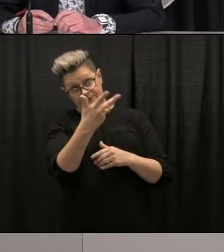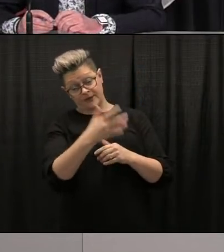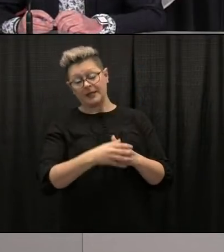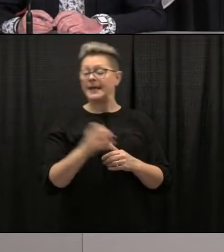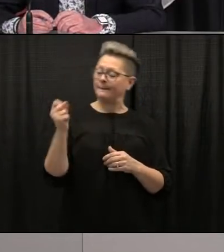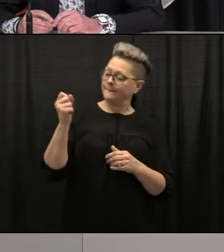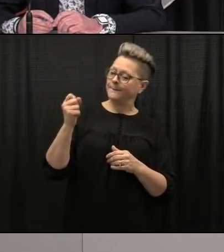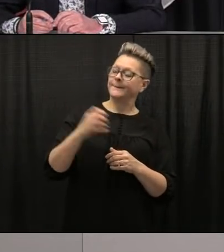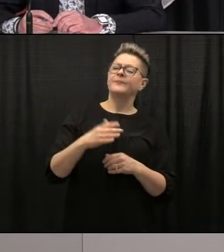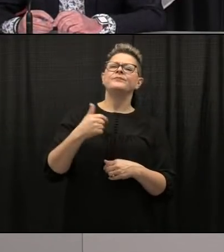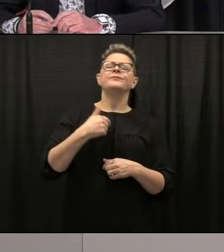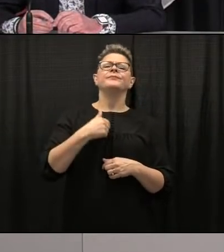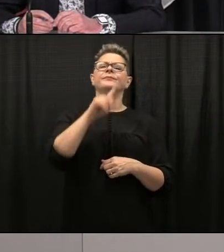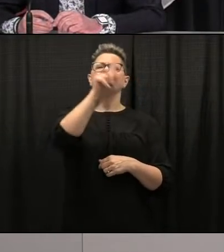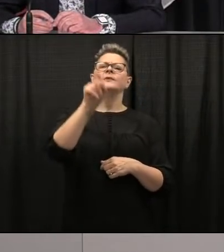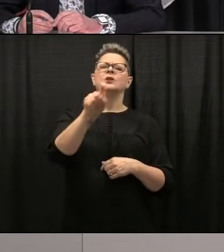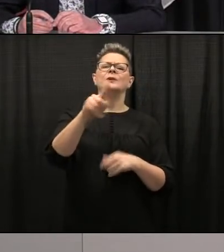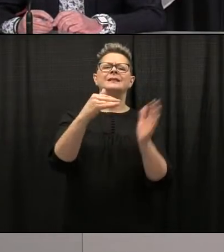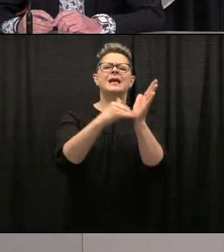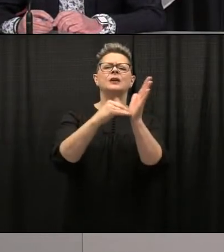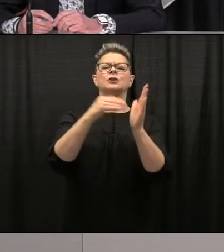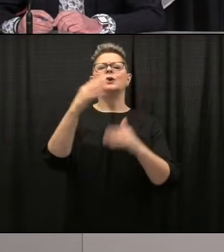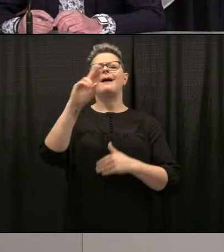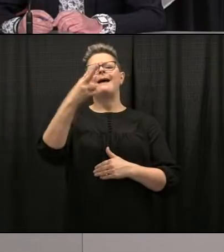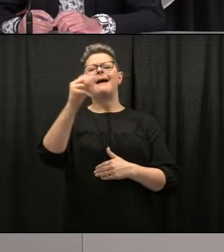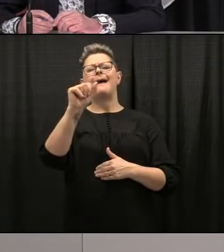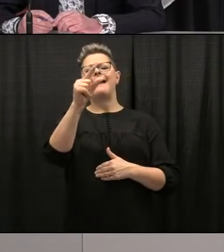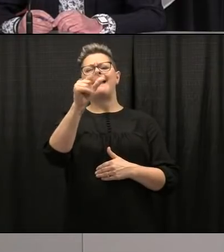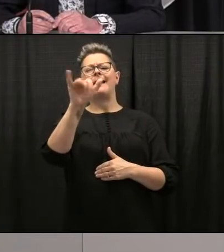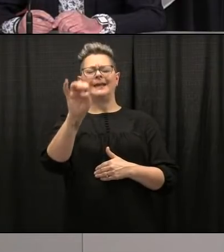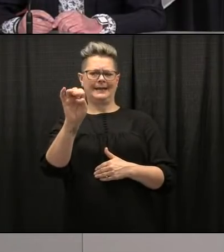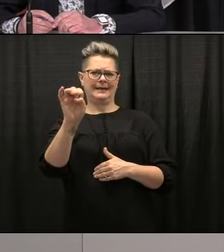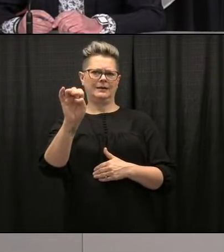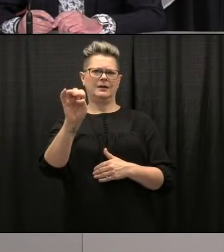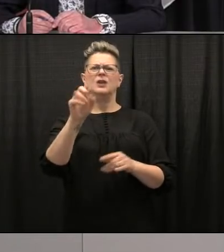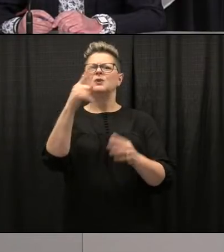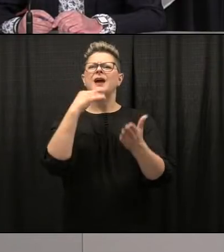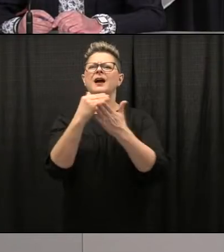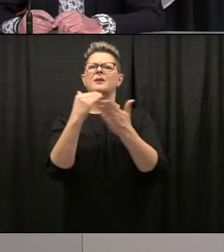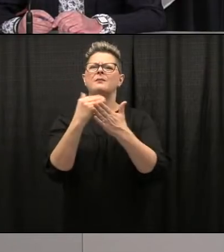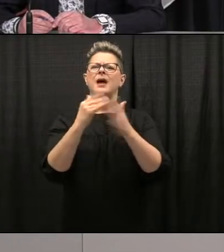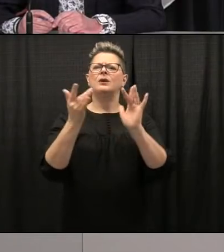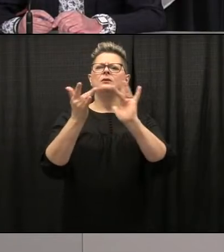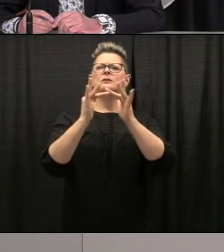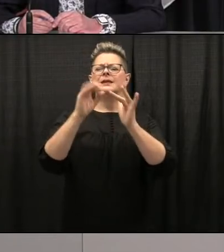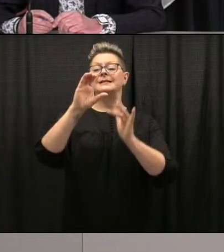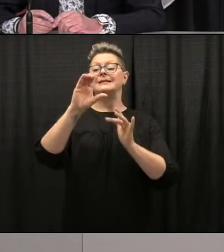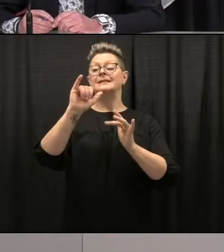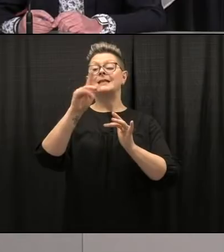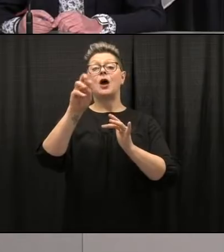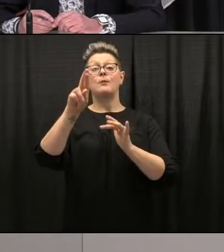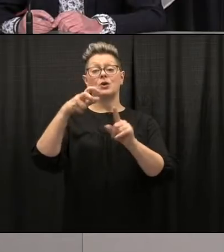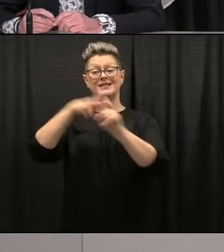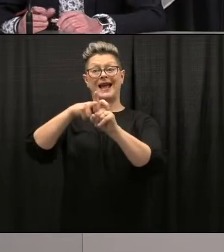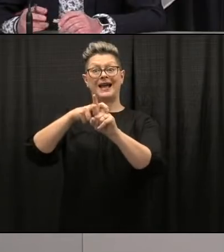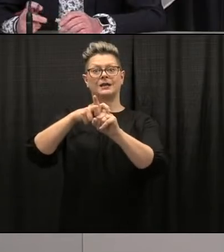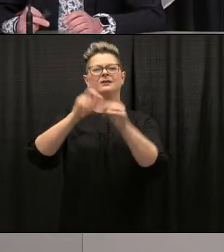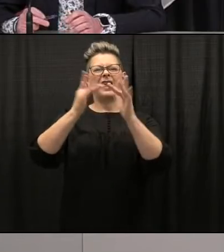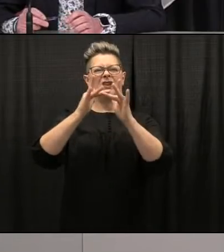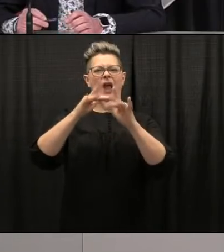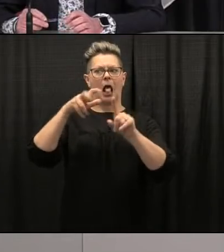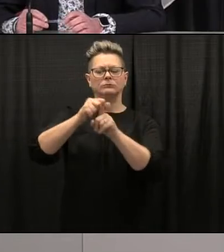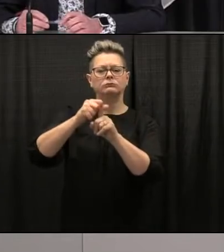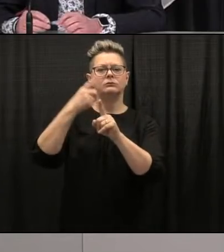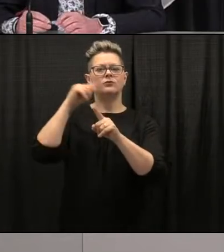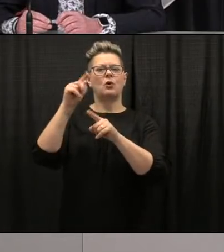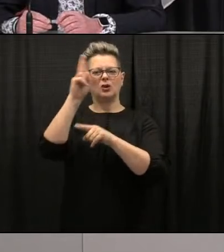Yes, my question is for Dr. Haggie. You mentioned the cyber attack in your opening remarks. I'm wondering if you might